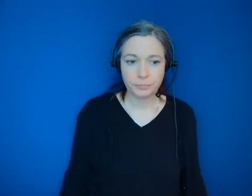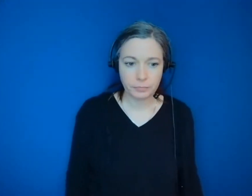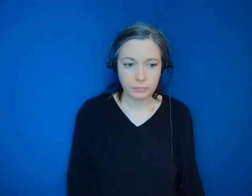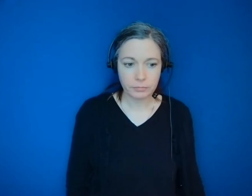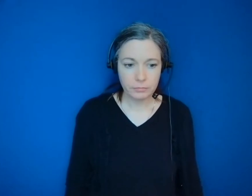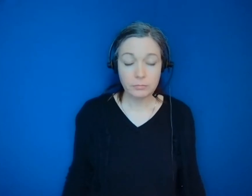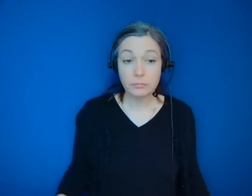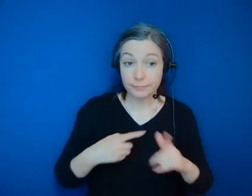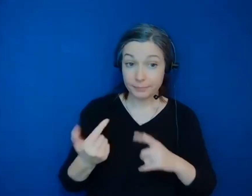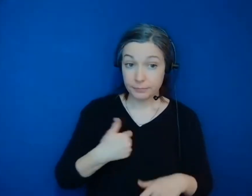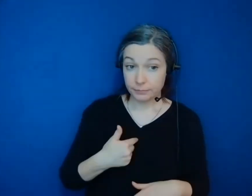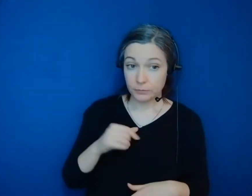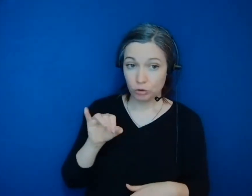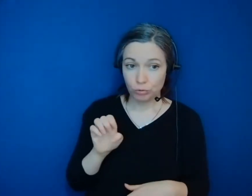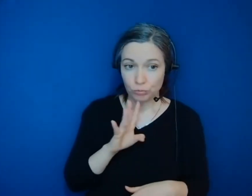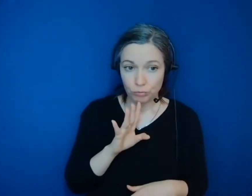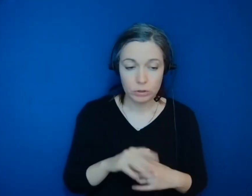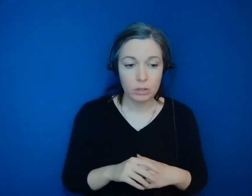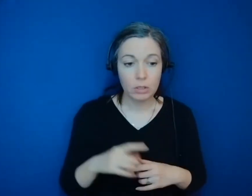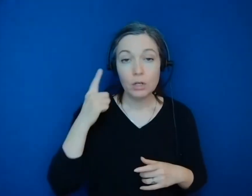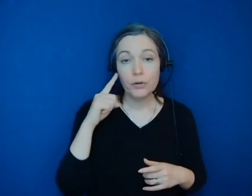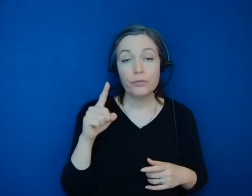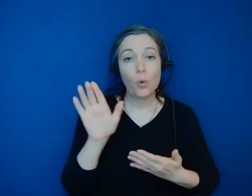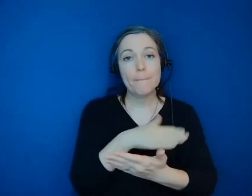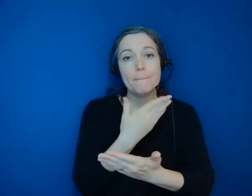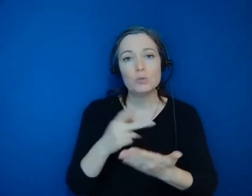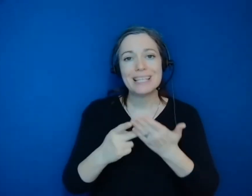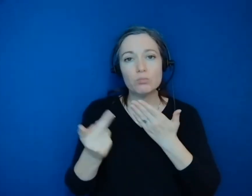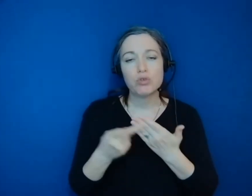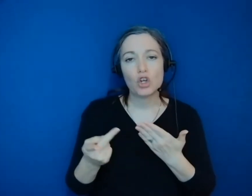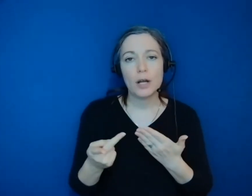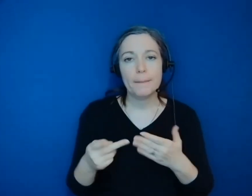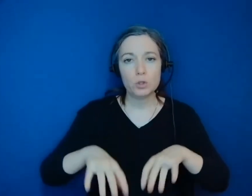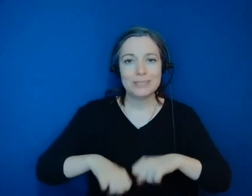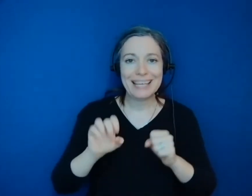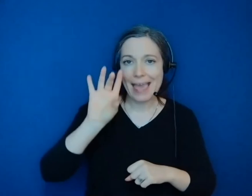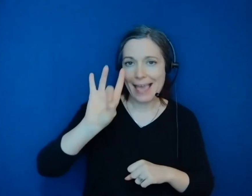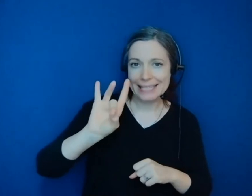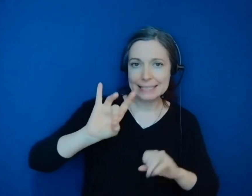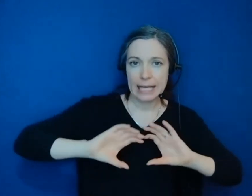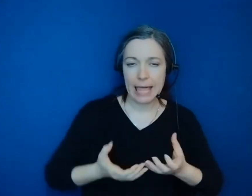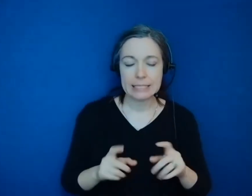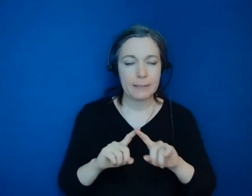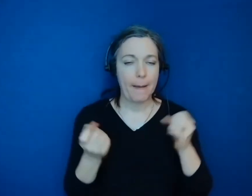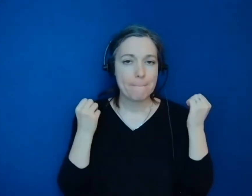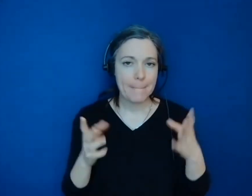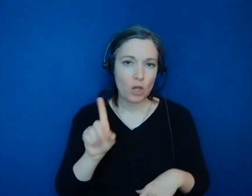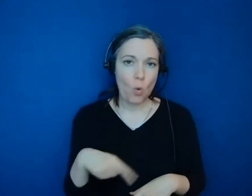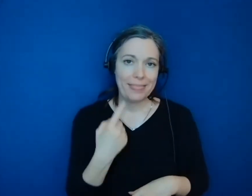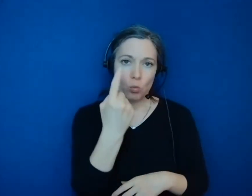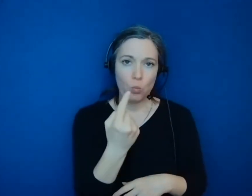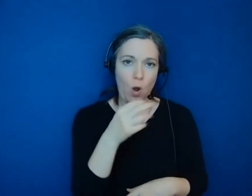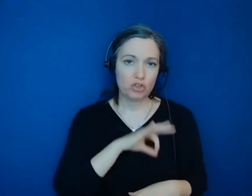And then I am for the music program you take like eight classes, but a lot of them are one credit hours so it's